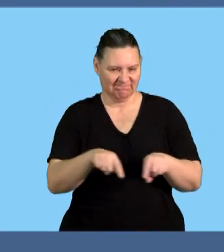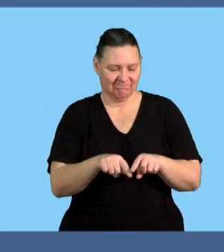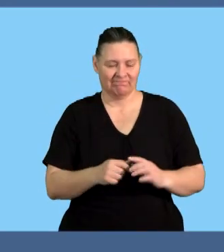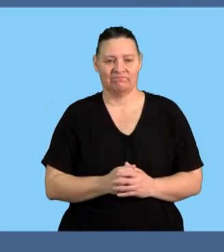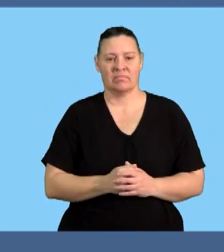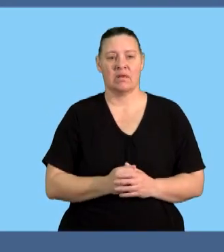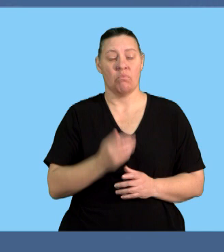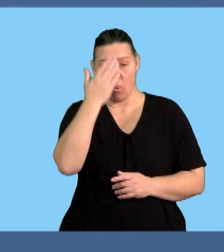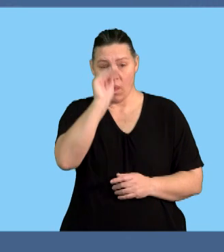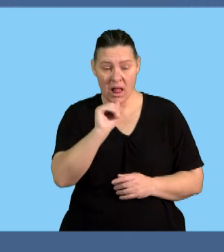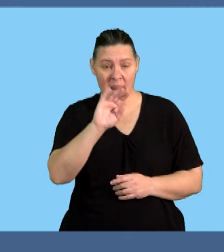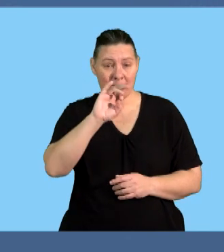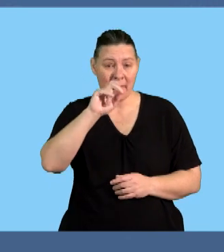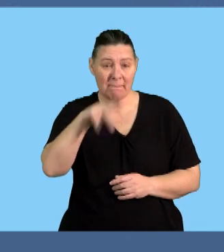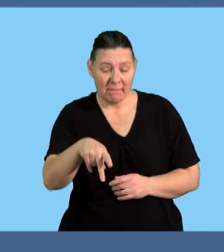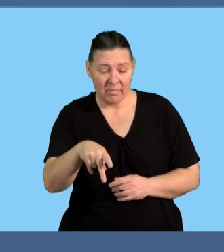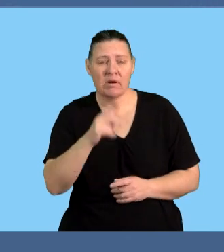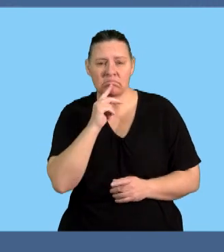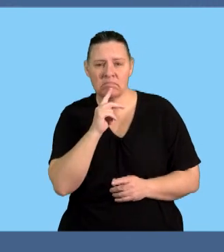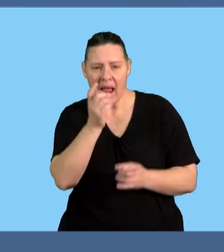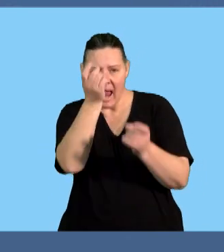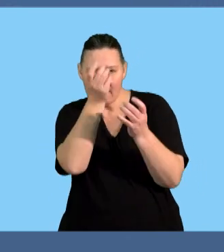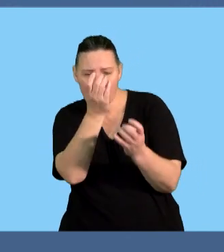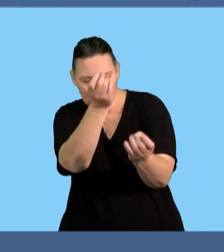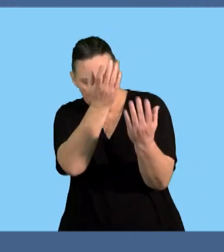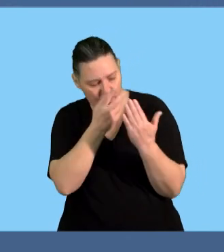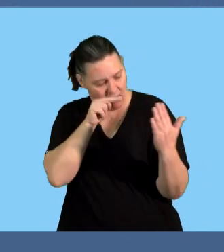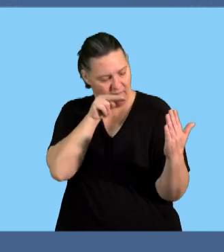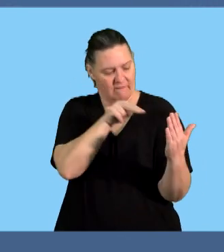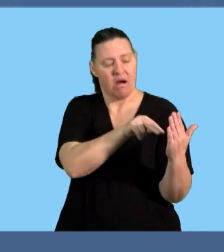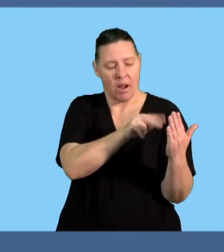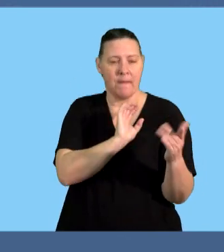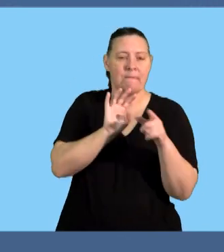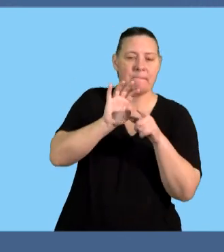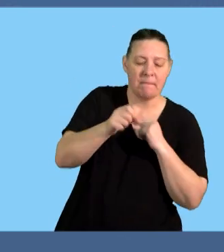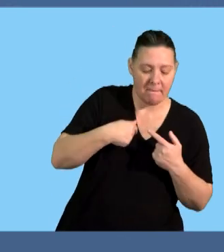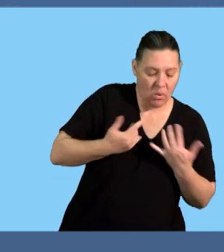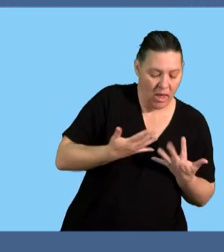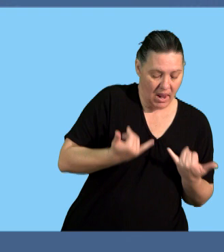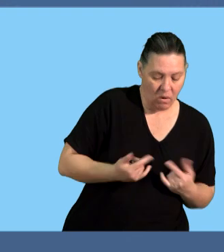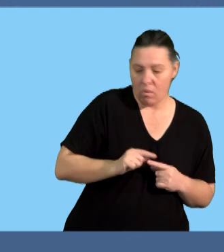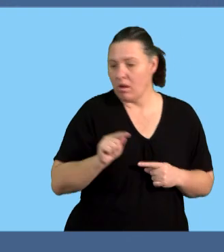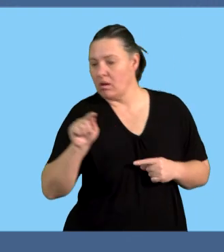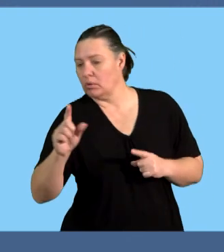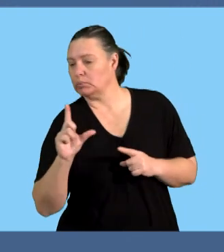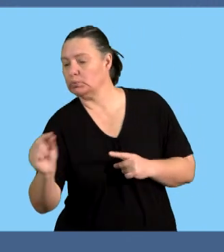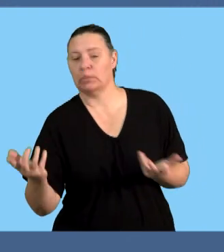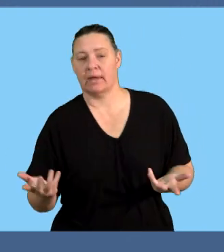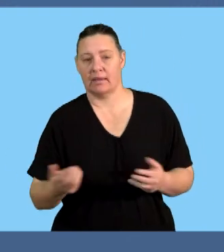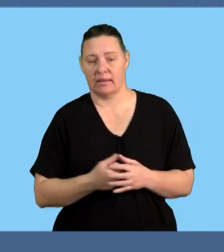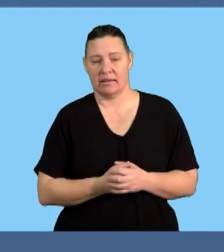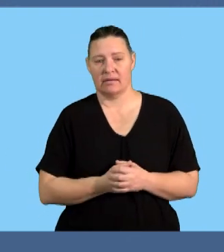Did you know that maps provide visual information to help you locate where you are and where you are